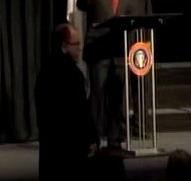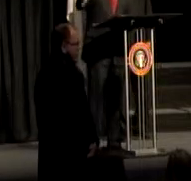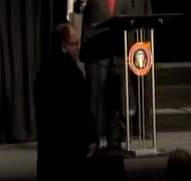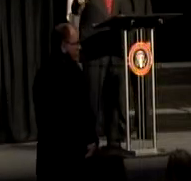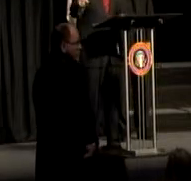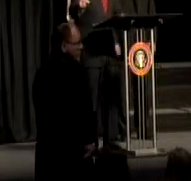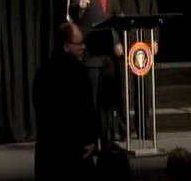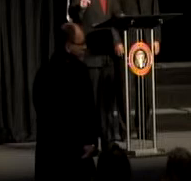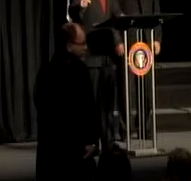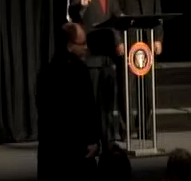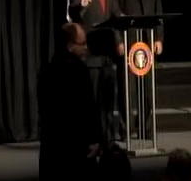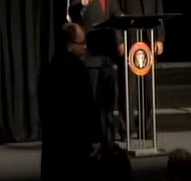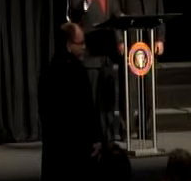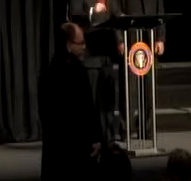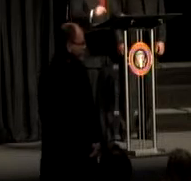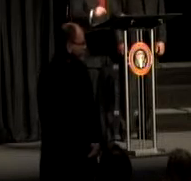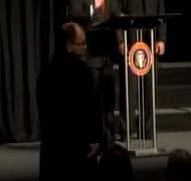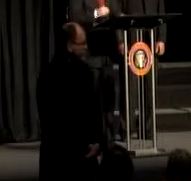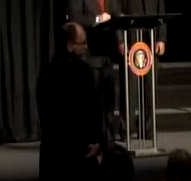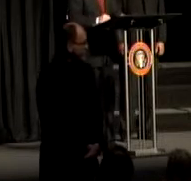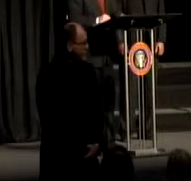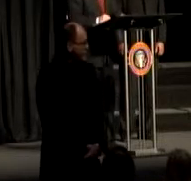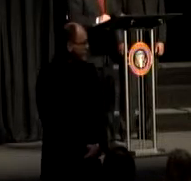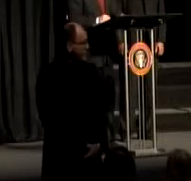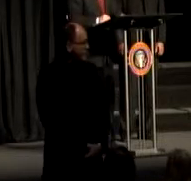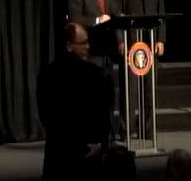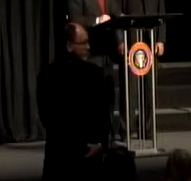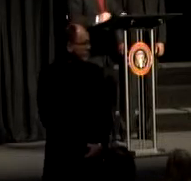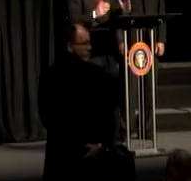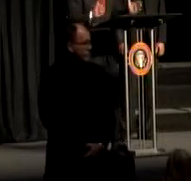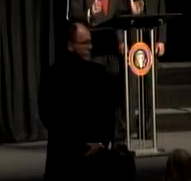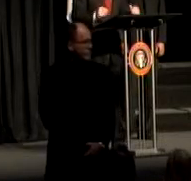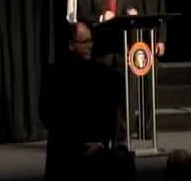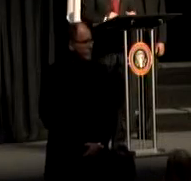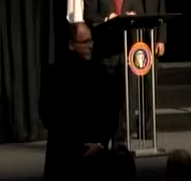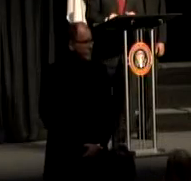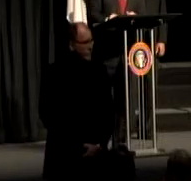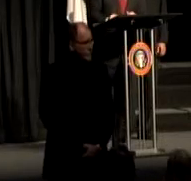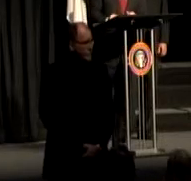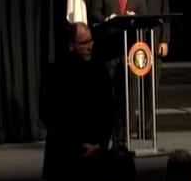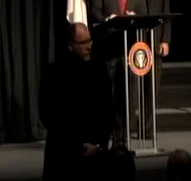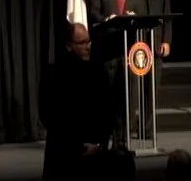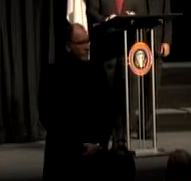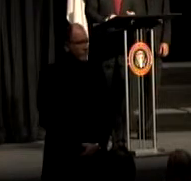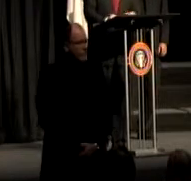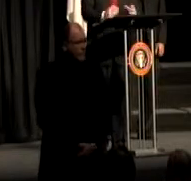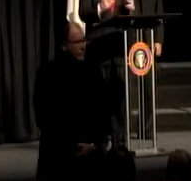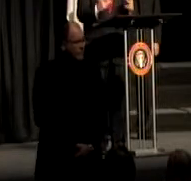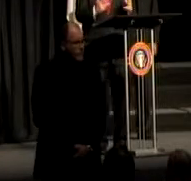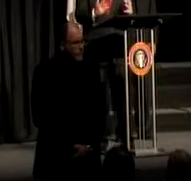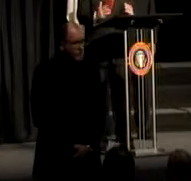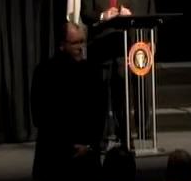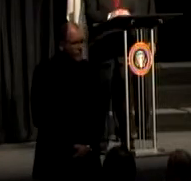upon their needs and that's what we need to do as the body of Christ we have to know what we believe we have to understand